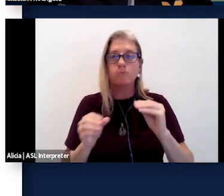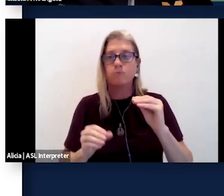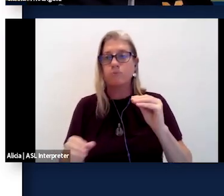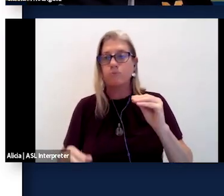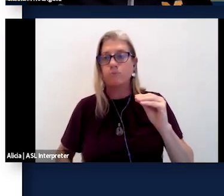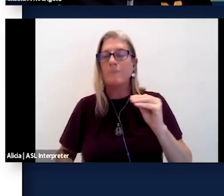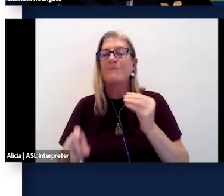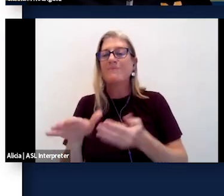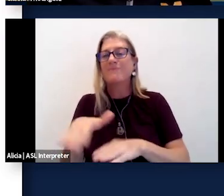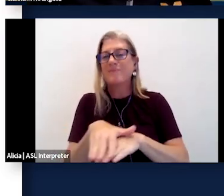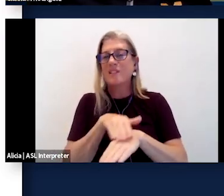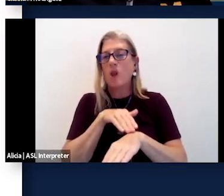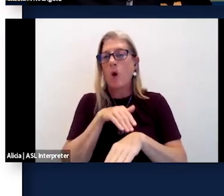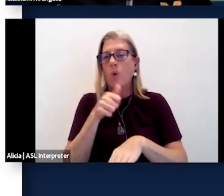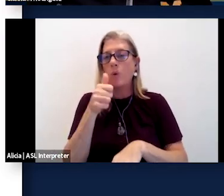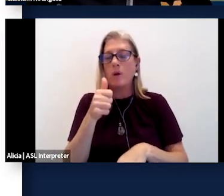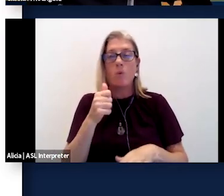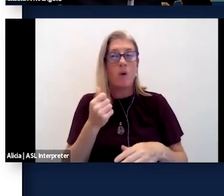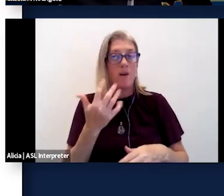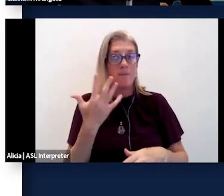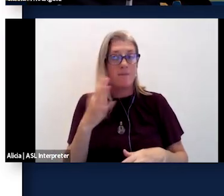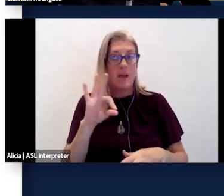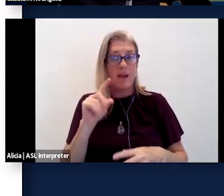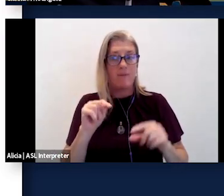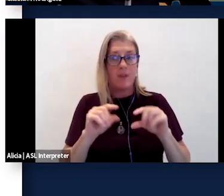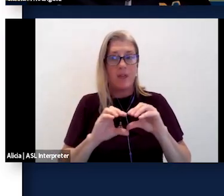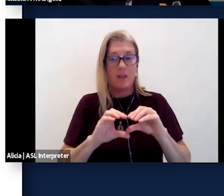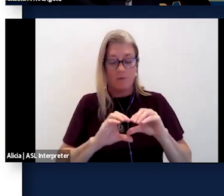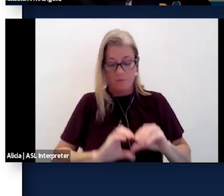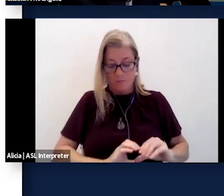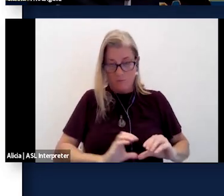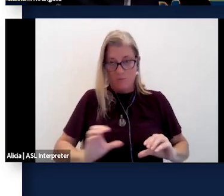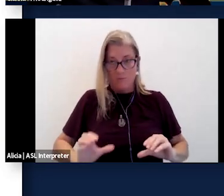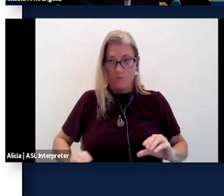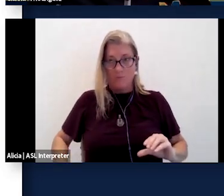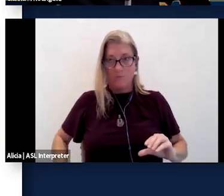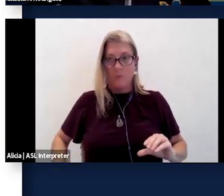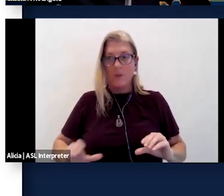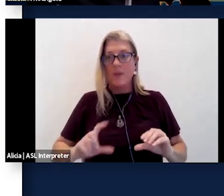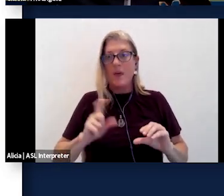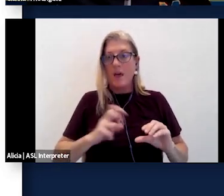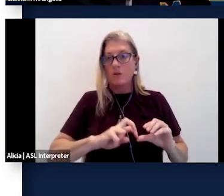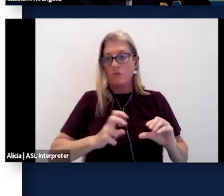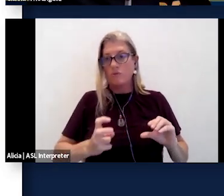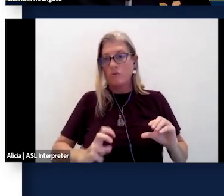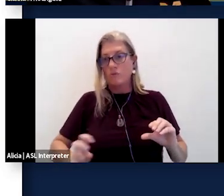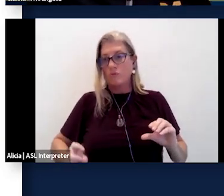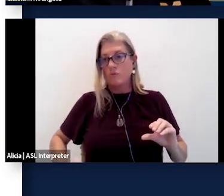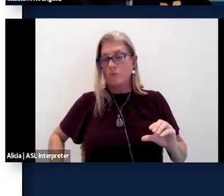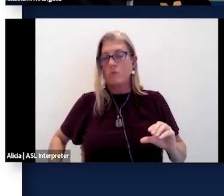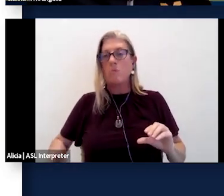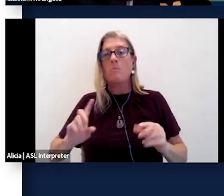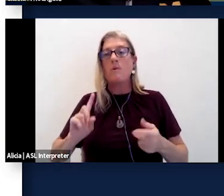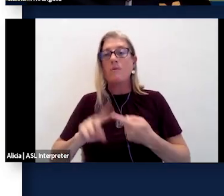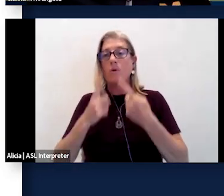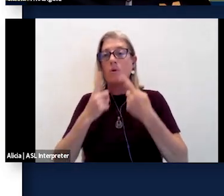colon, and we have about 5 feet of colon that the stool has to transverse, before it gets to the